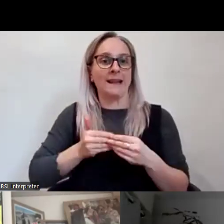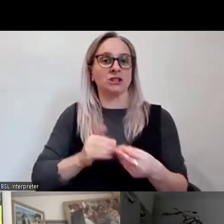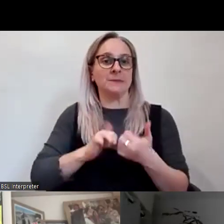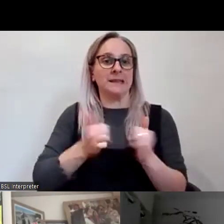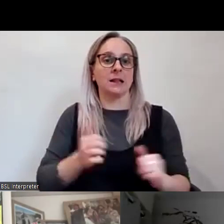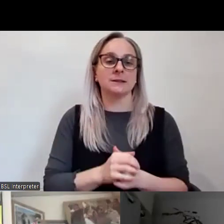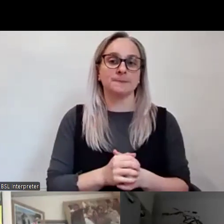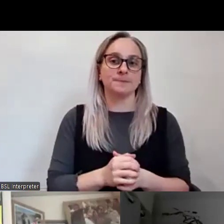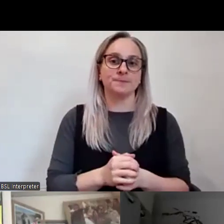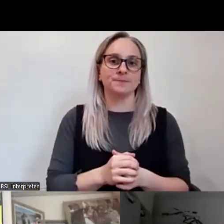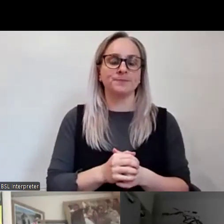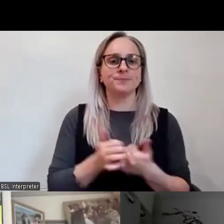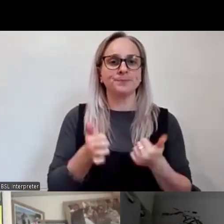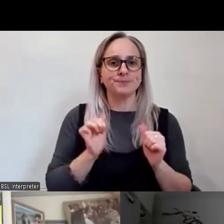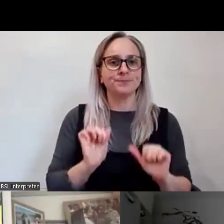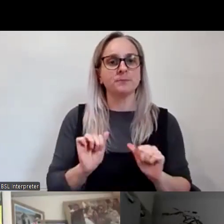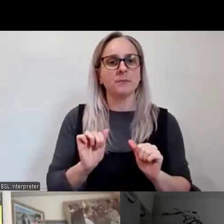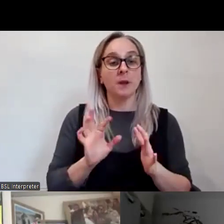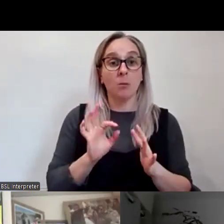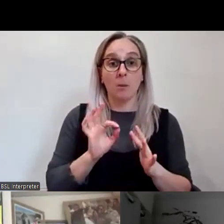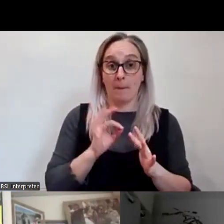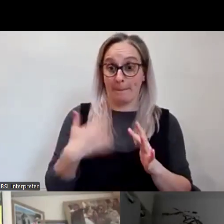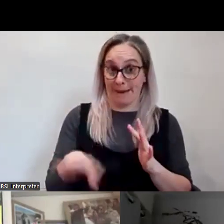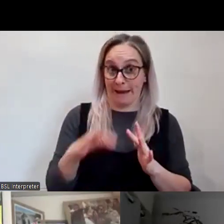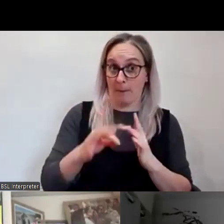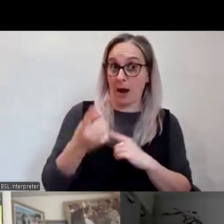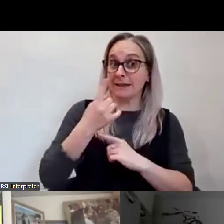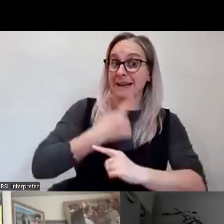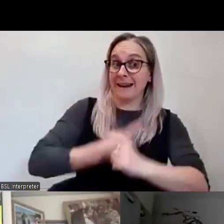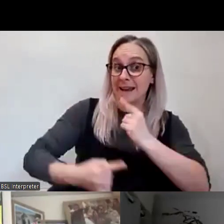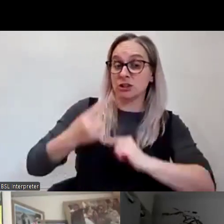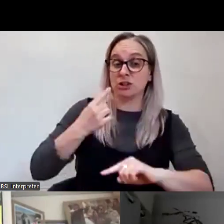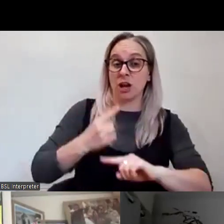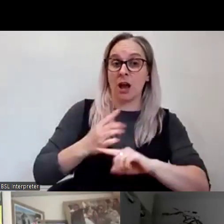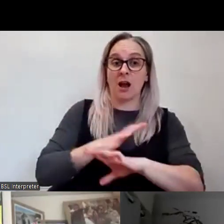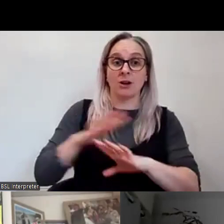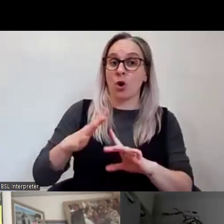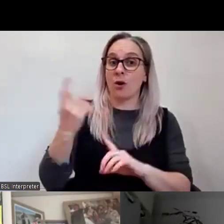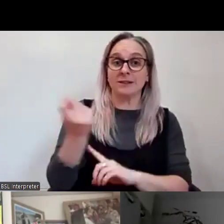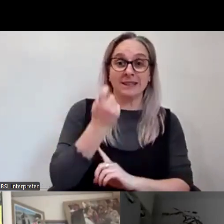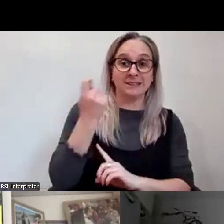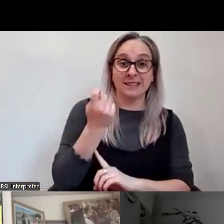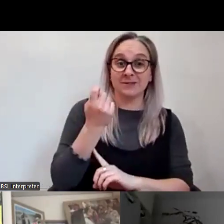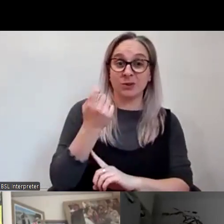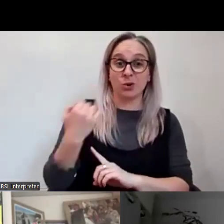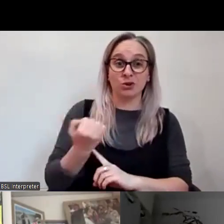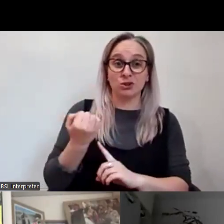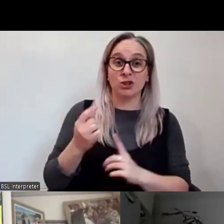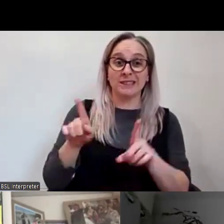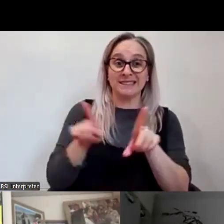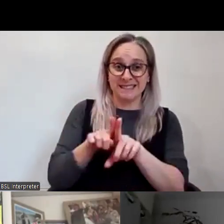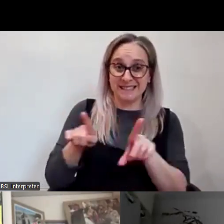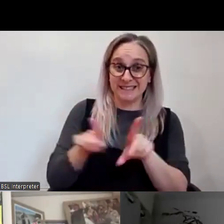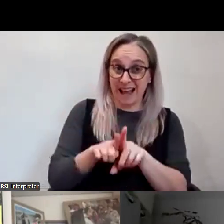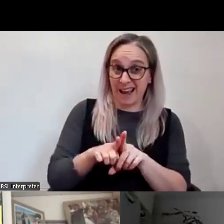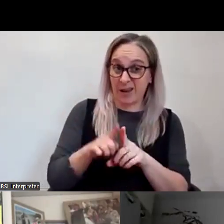What if you applied last year and were not successful? Should you just put the same application in? That's Laura asking that.